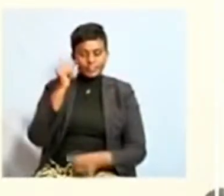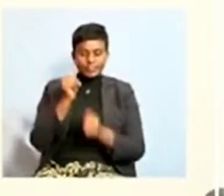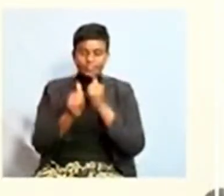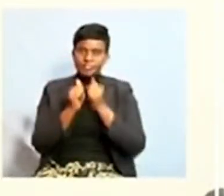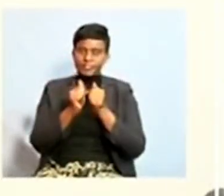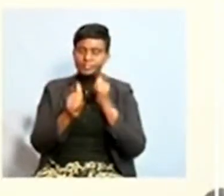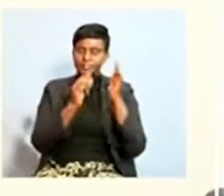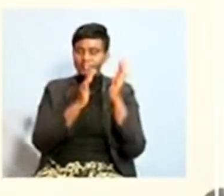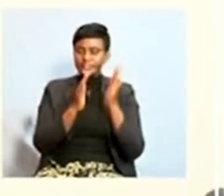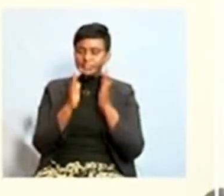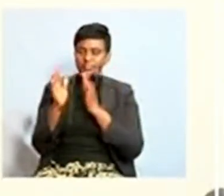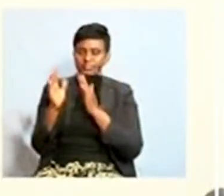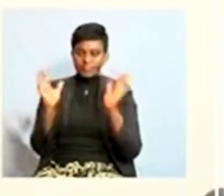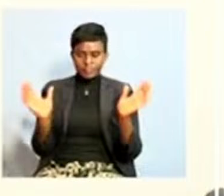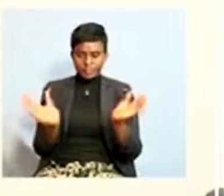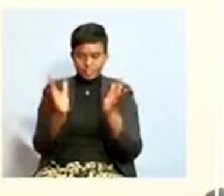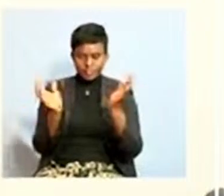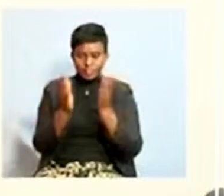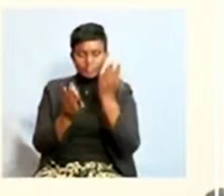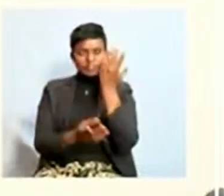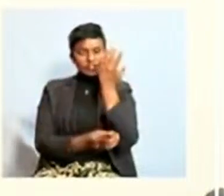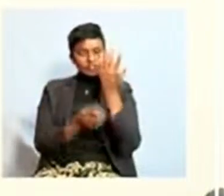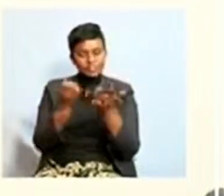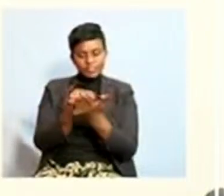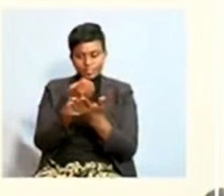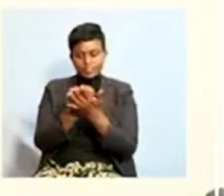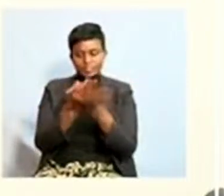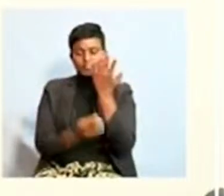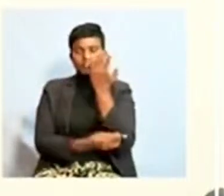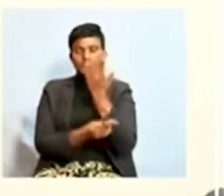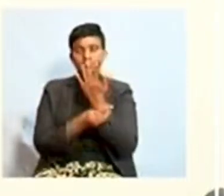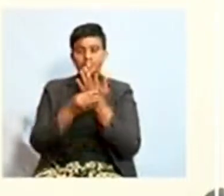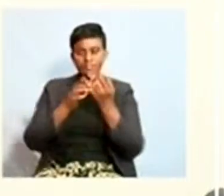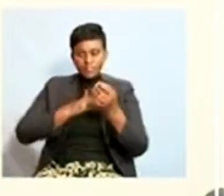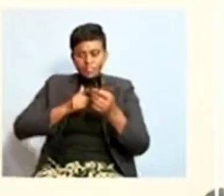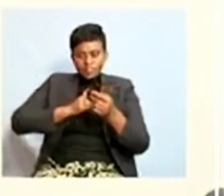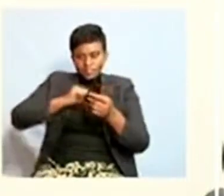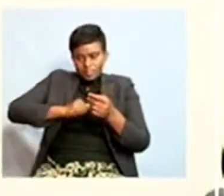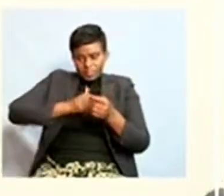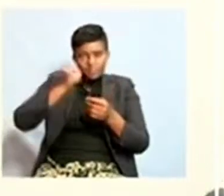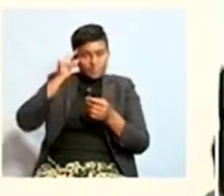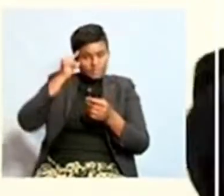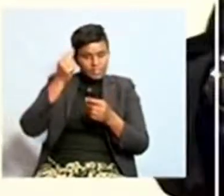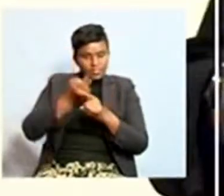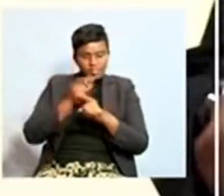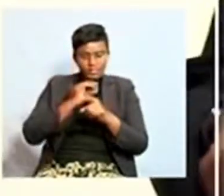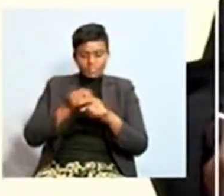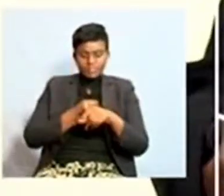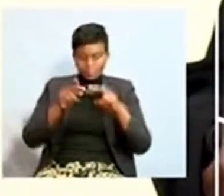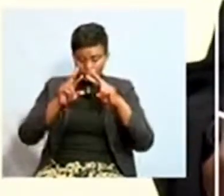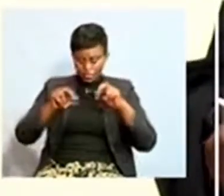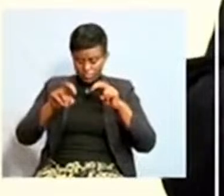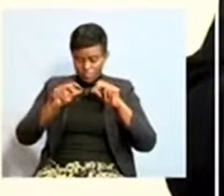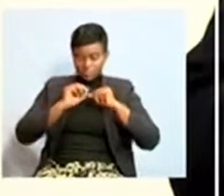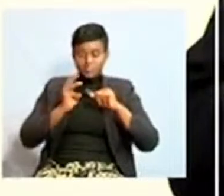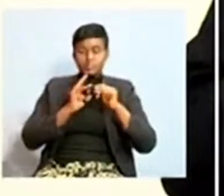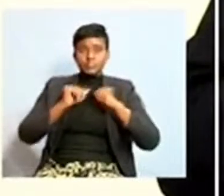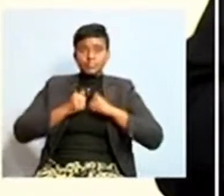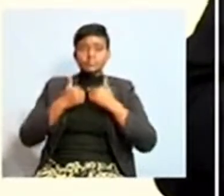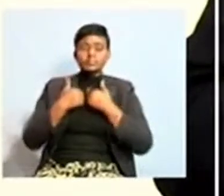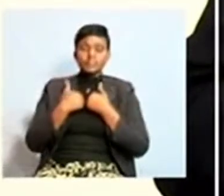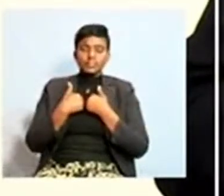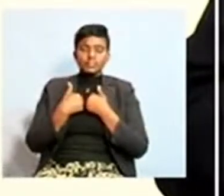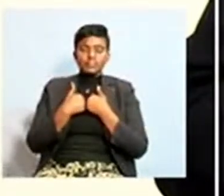to foster economic development. I think from our research, we